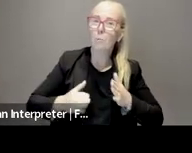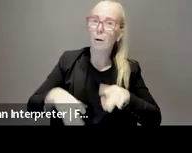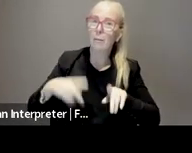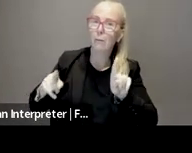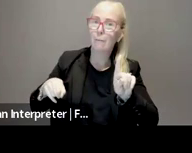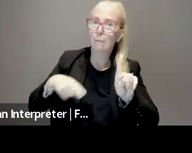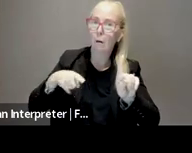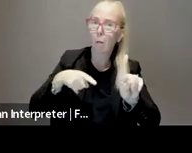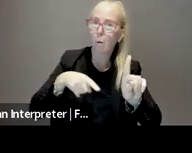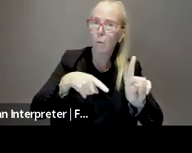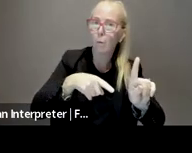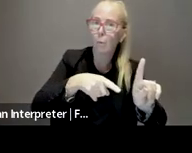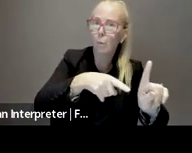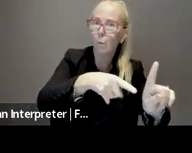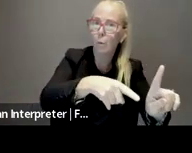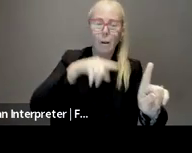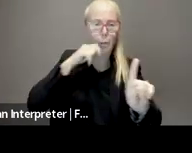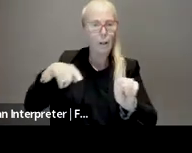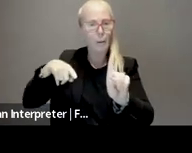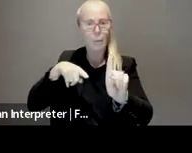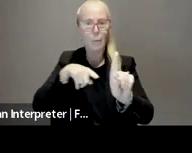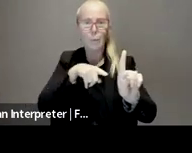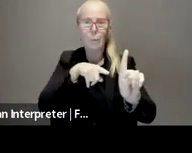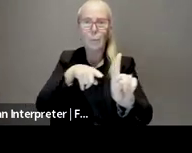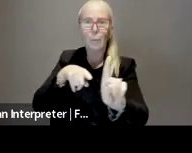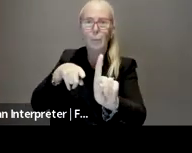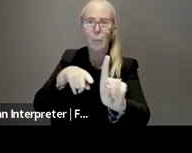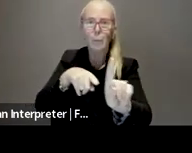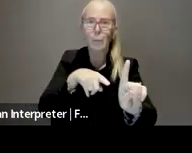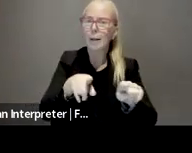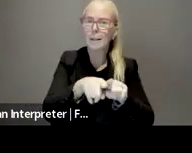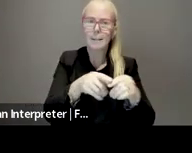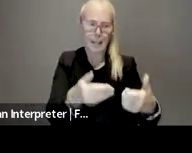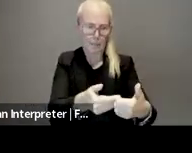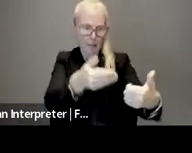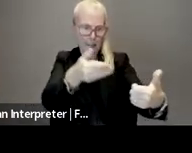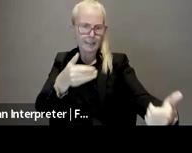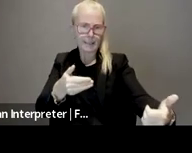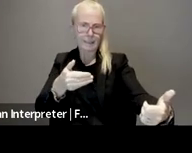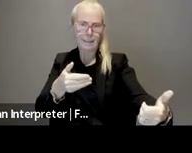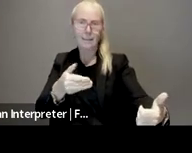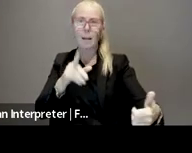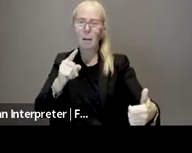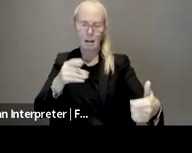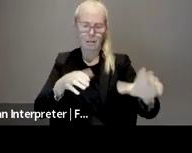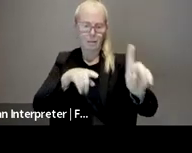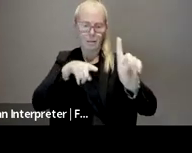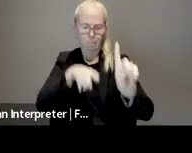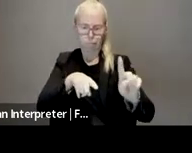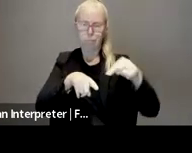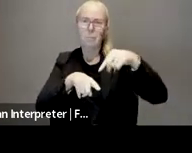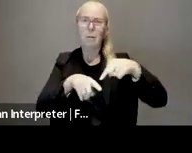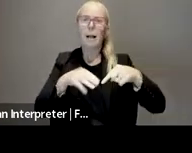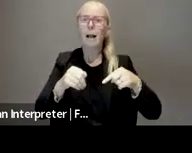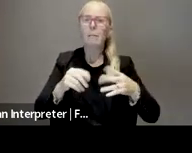while carrying the mechanical ventilator, freeing them to move around without needing to manually hold it. Featuring a custom-made tether sensor, the